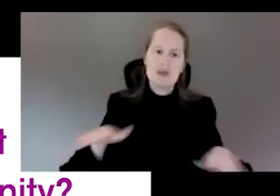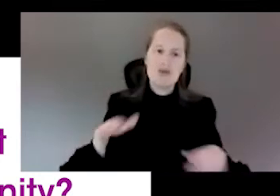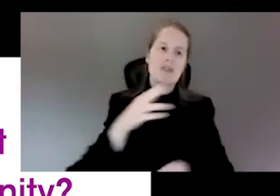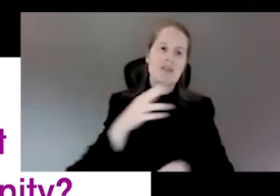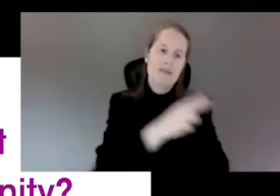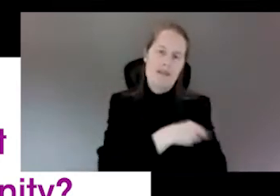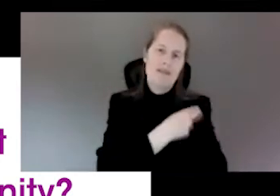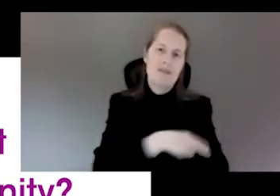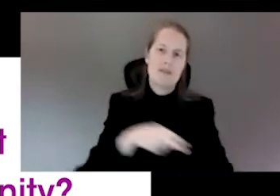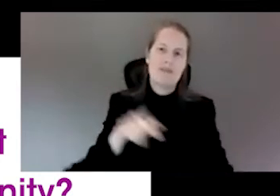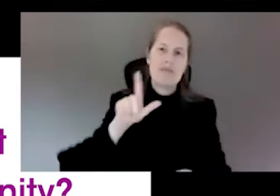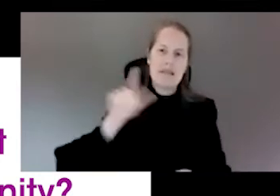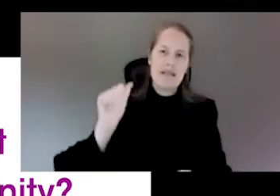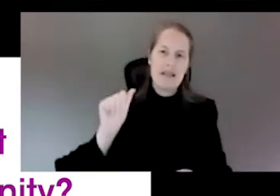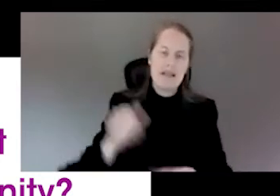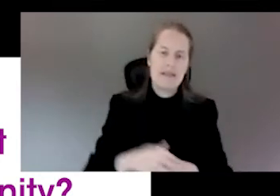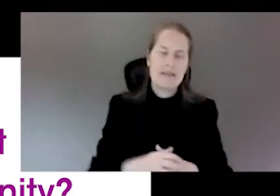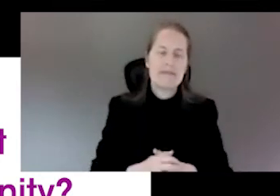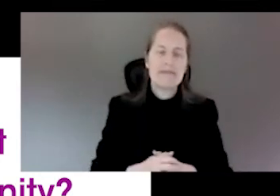Angeles.